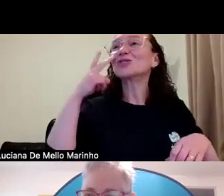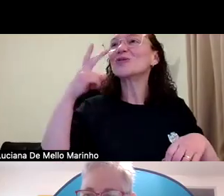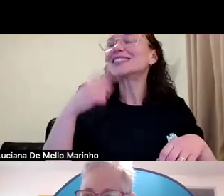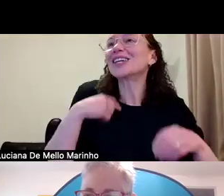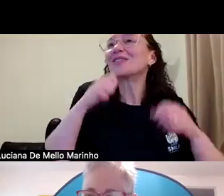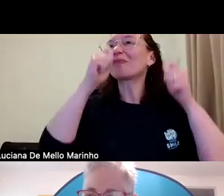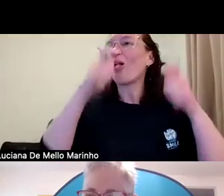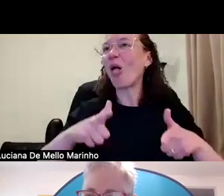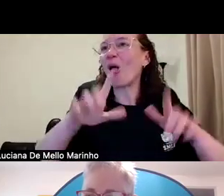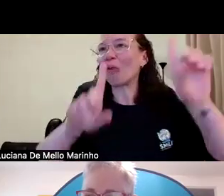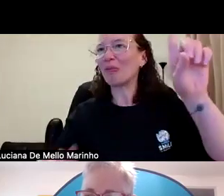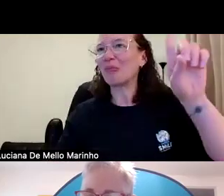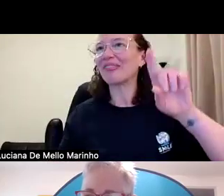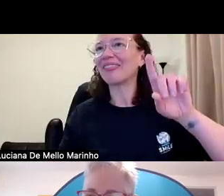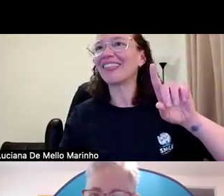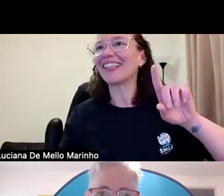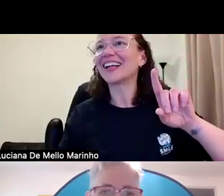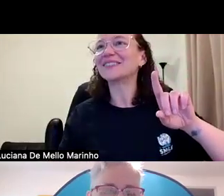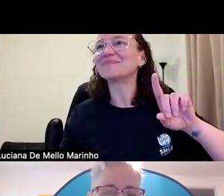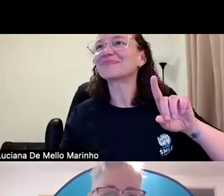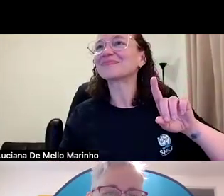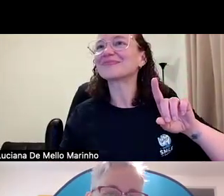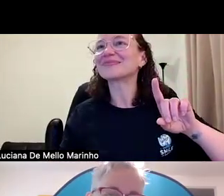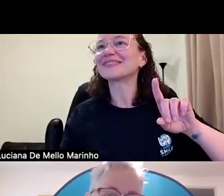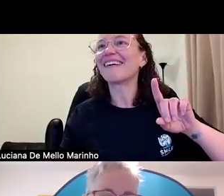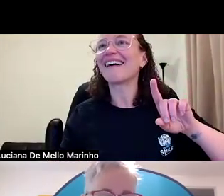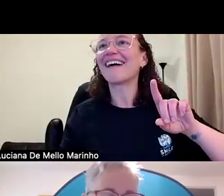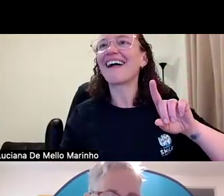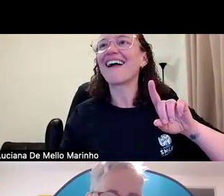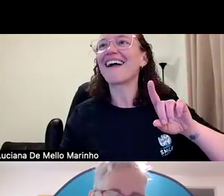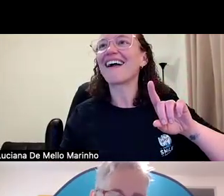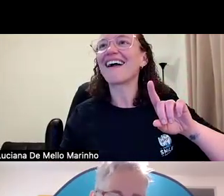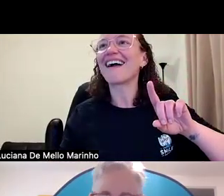Okay. So I need to pull this up. Hang on.